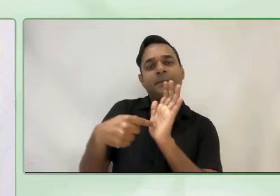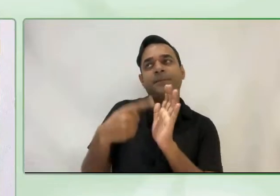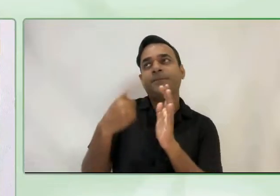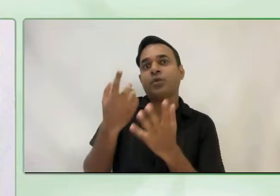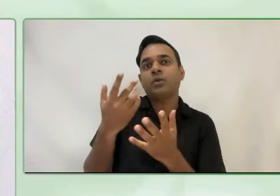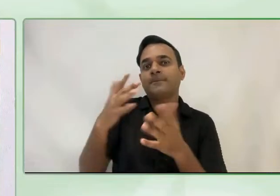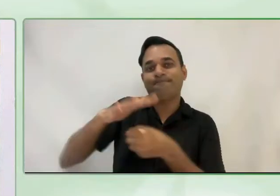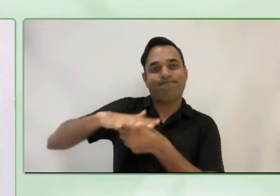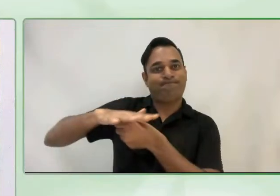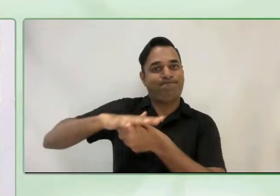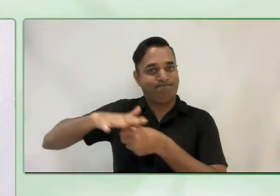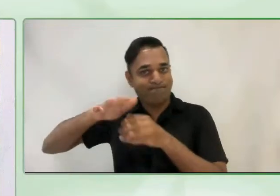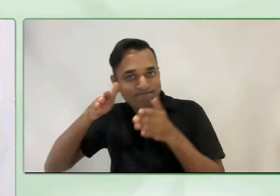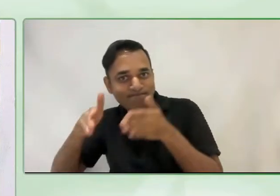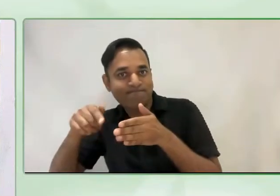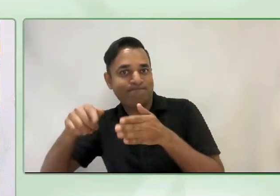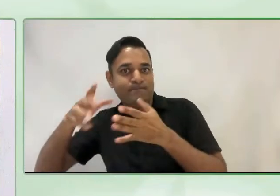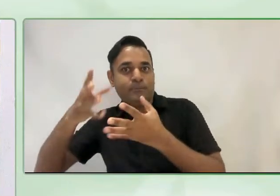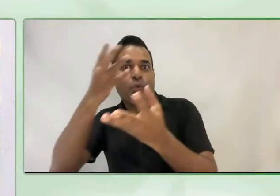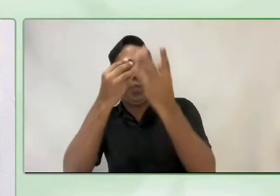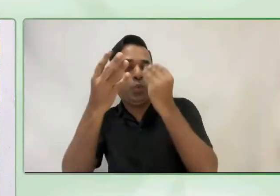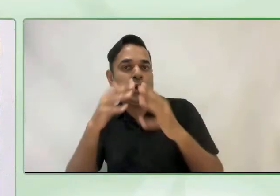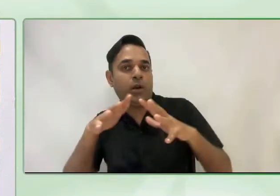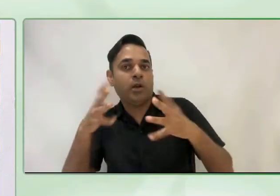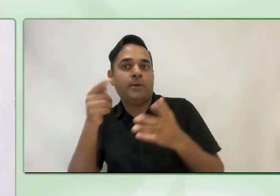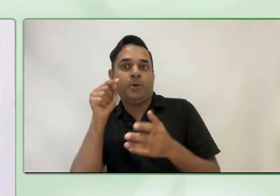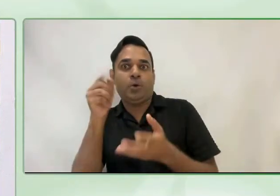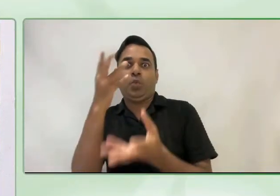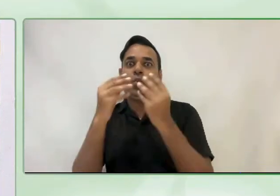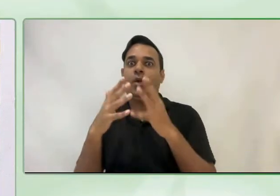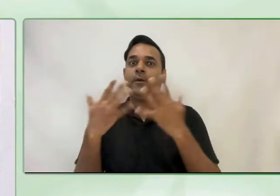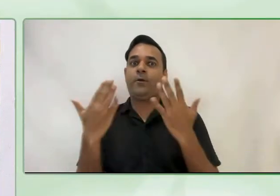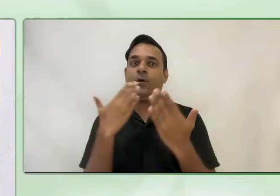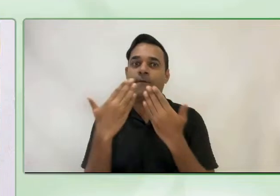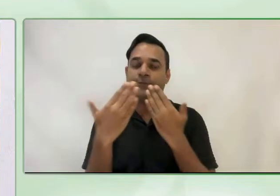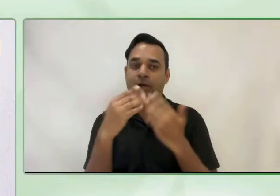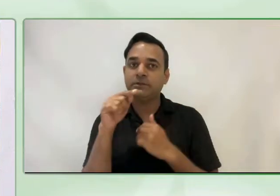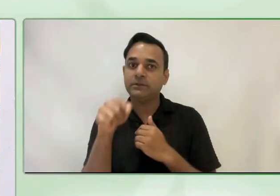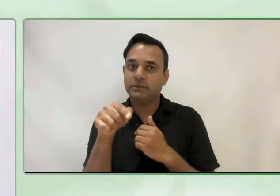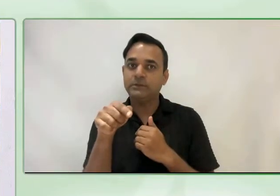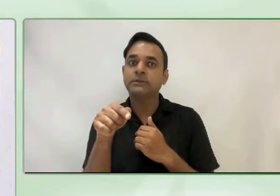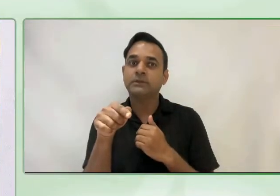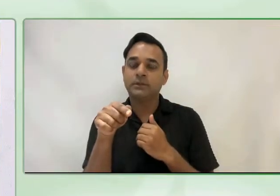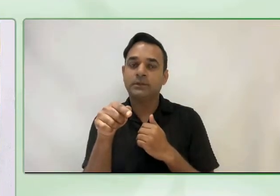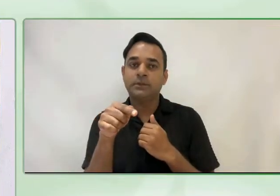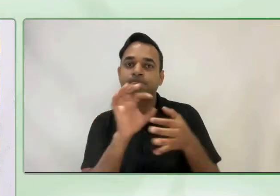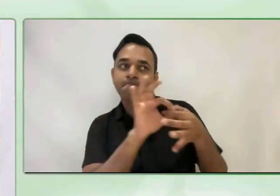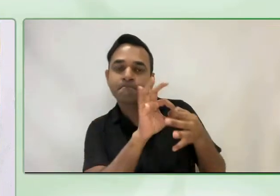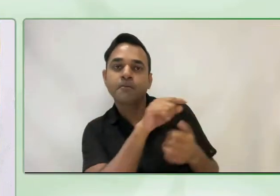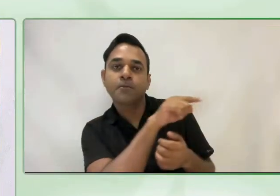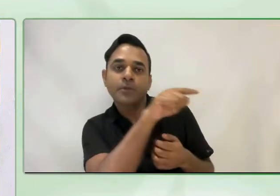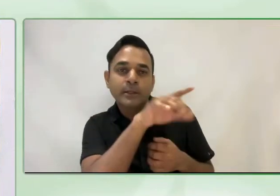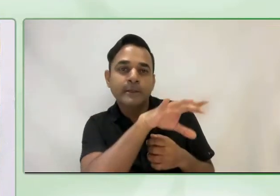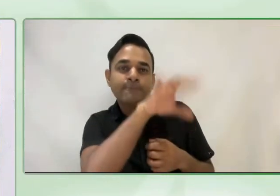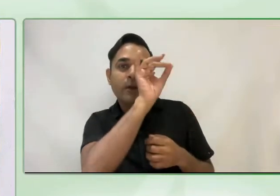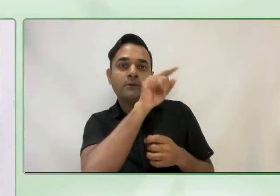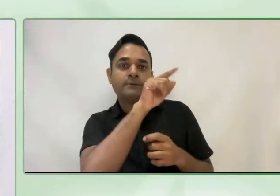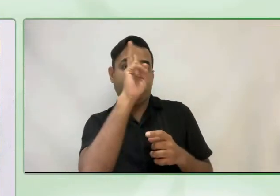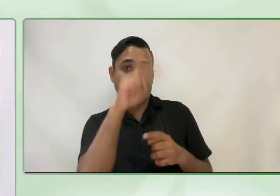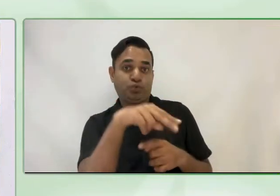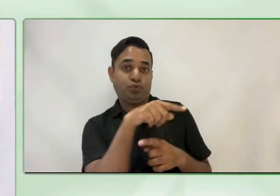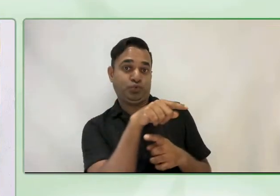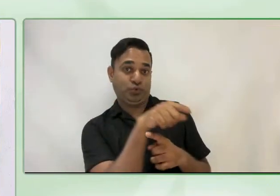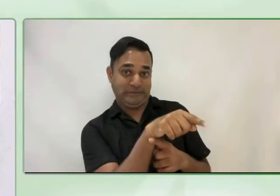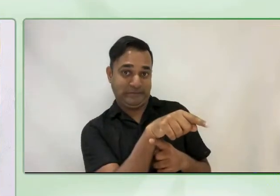Discover Vienna call somehow. And they applied for the Discover Vienna call, were selected by